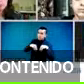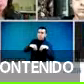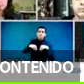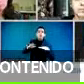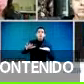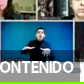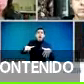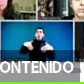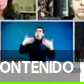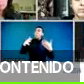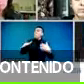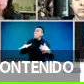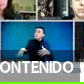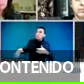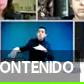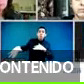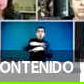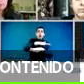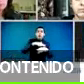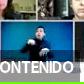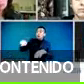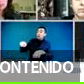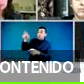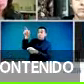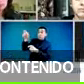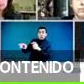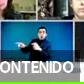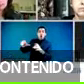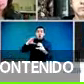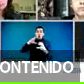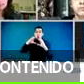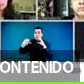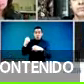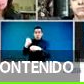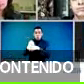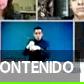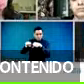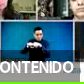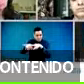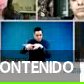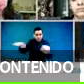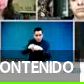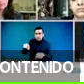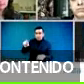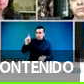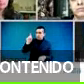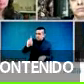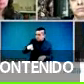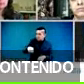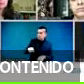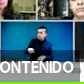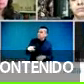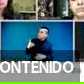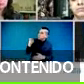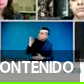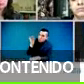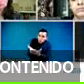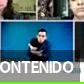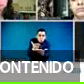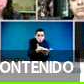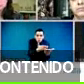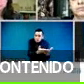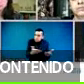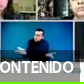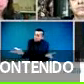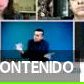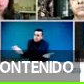for policies that ensure that media is ethical and moral. I'm going to give the example of mentioning victims, for example, victims'